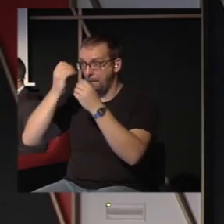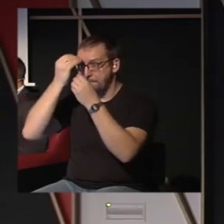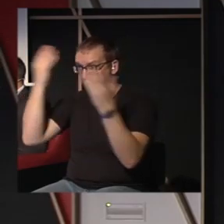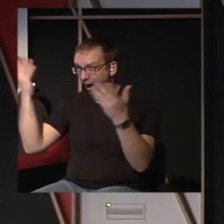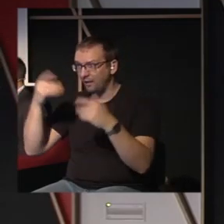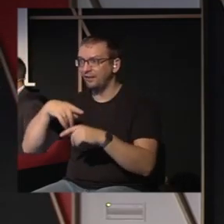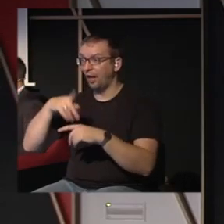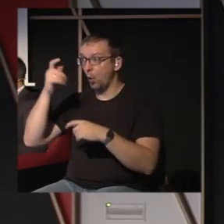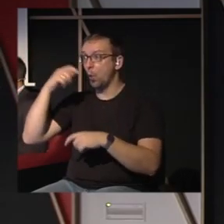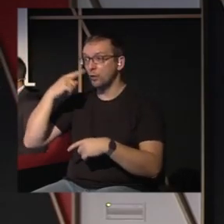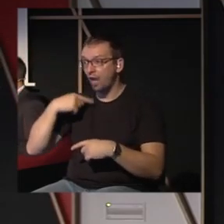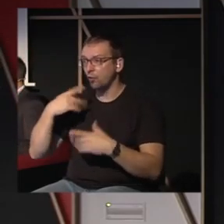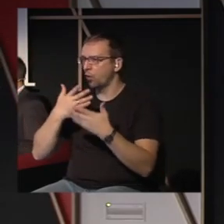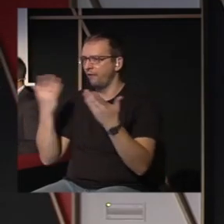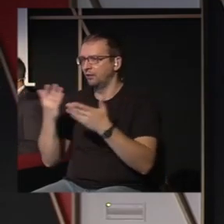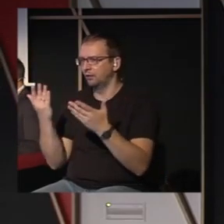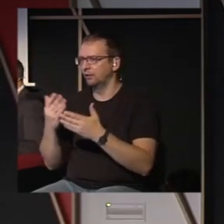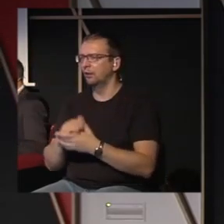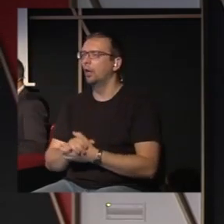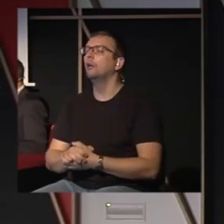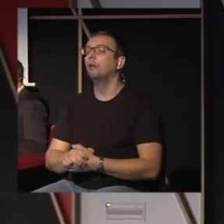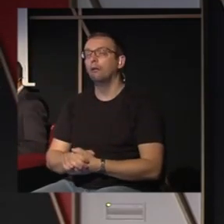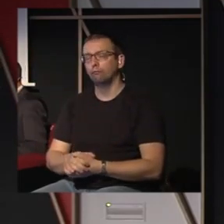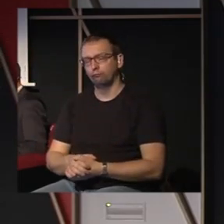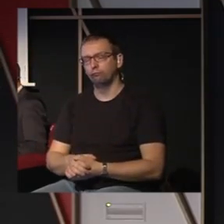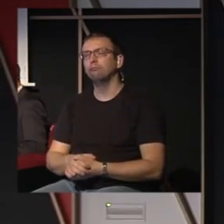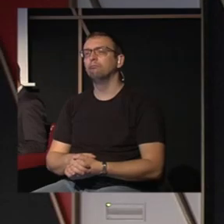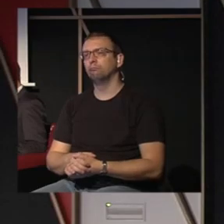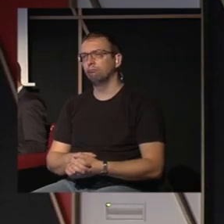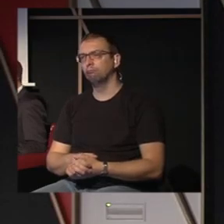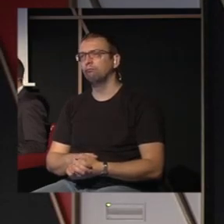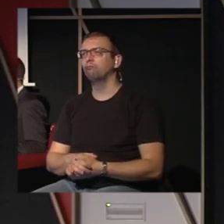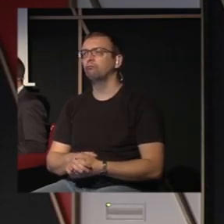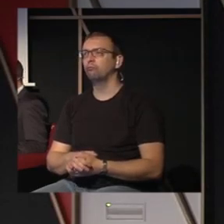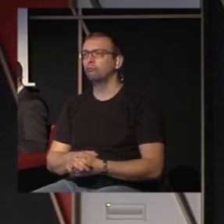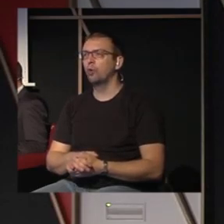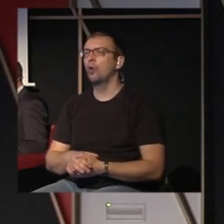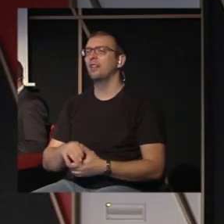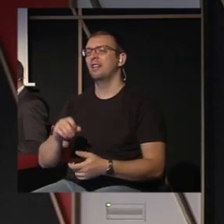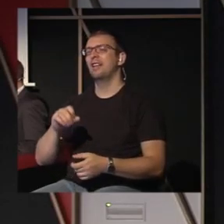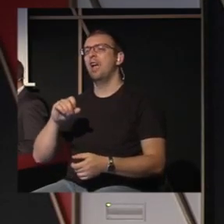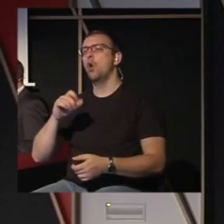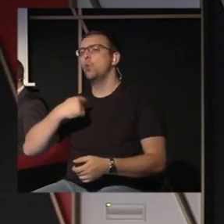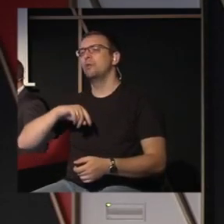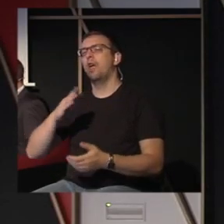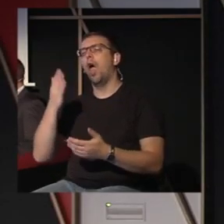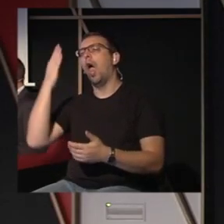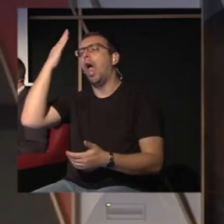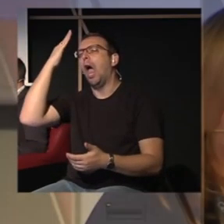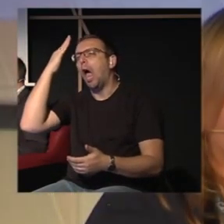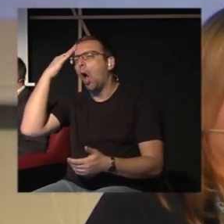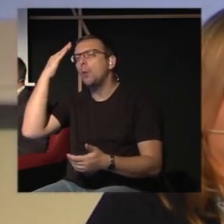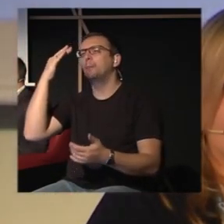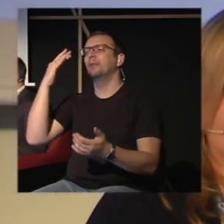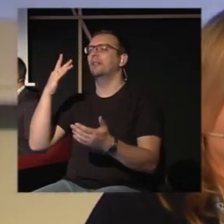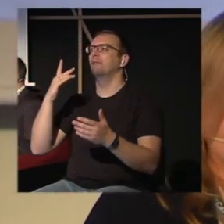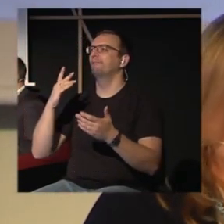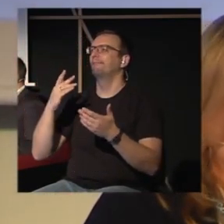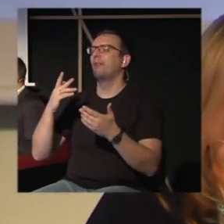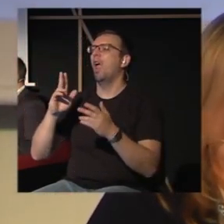awareness. So by the mass media, especially like CNN, it helps us to raise awareness. So it will come